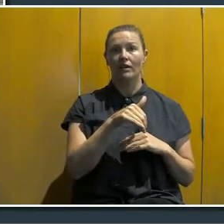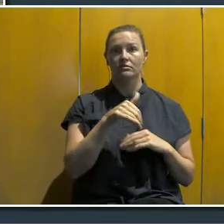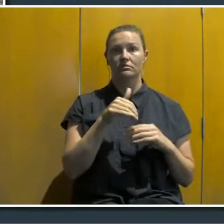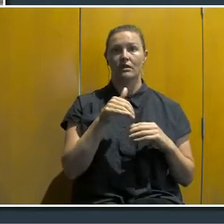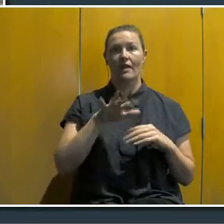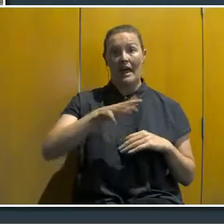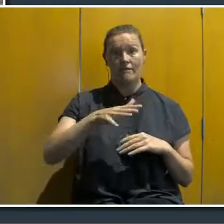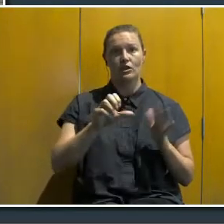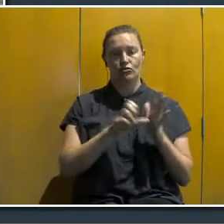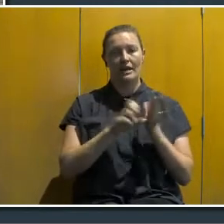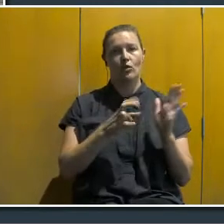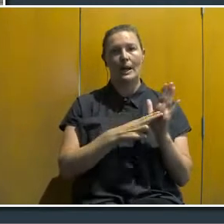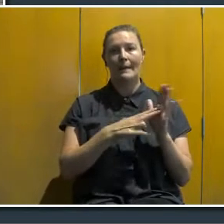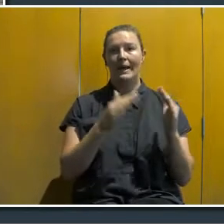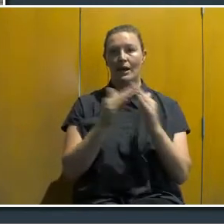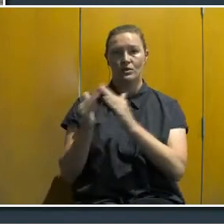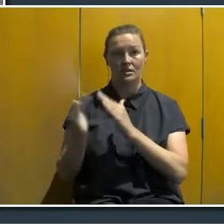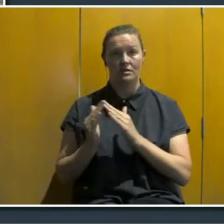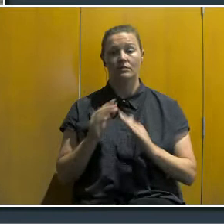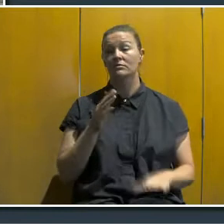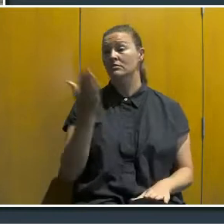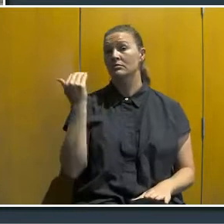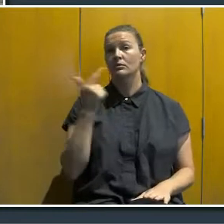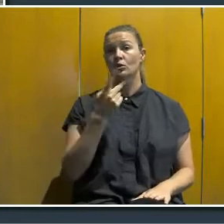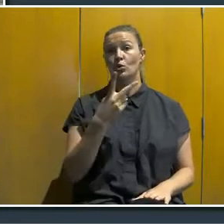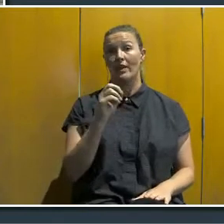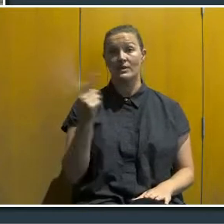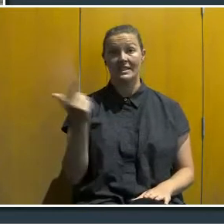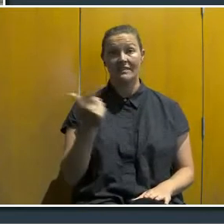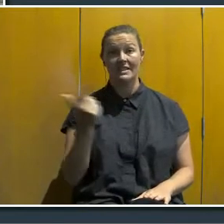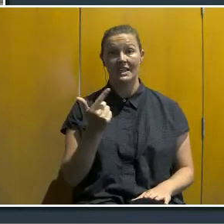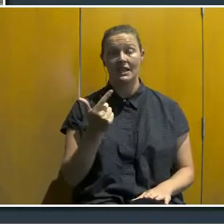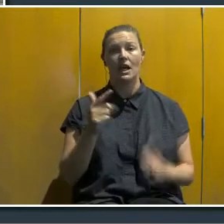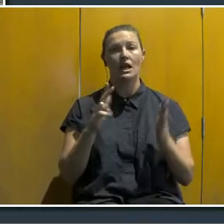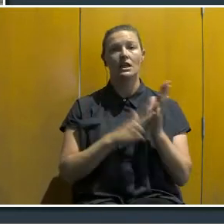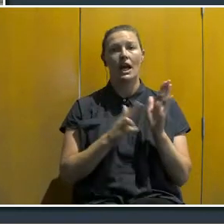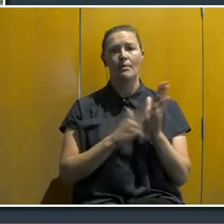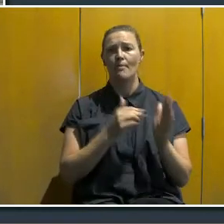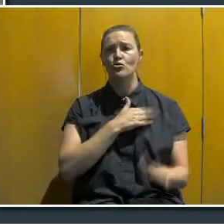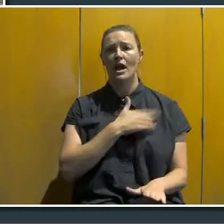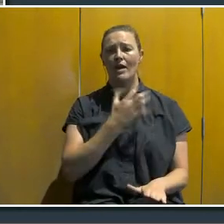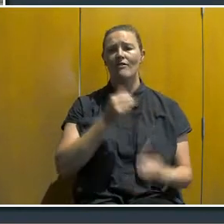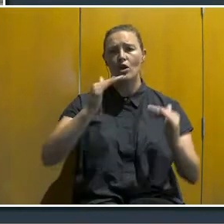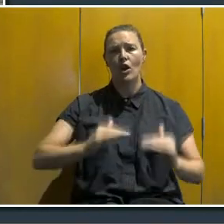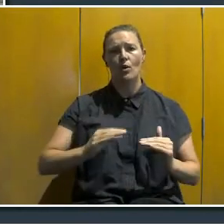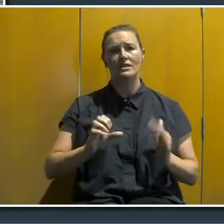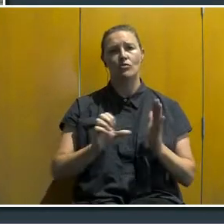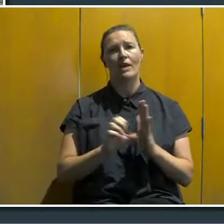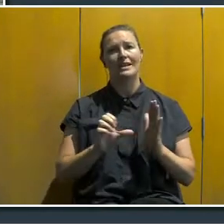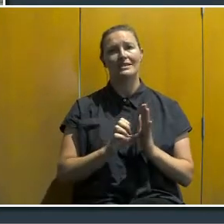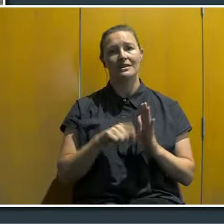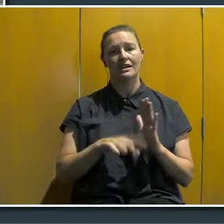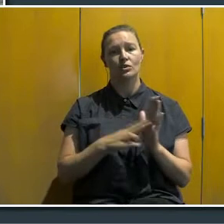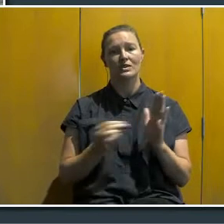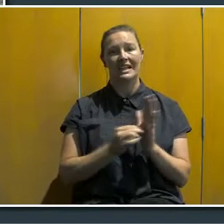properties. Given in 2017, Napier were proud to be New Zealand's lowest rated area